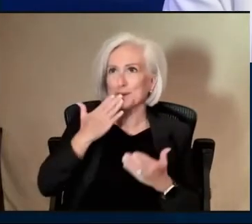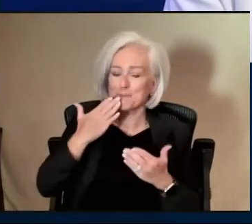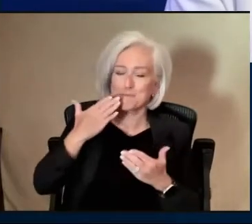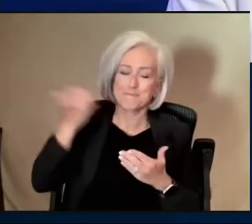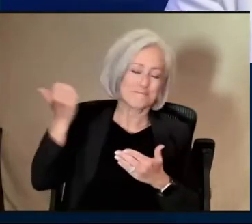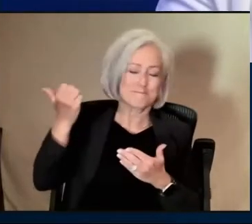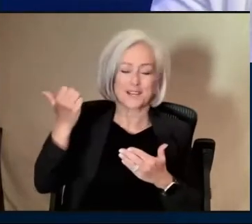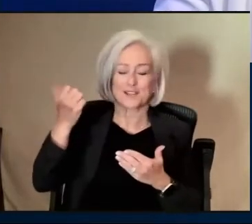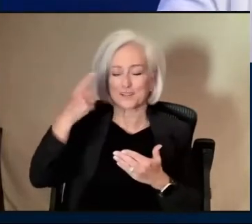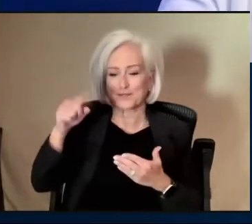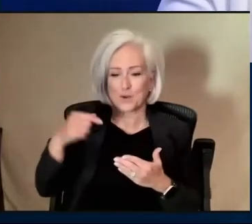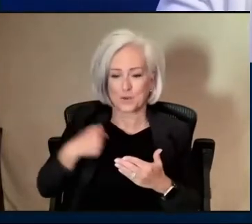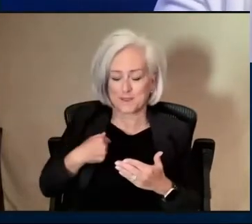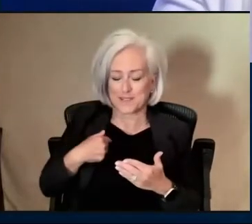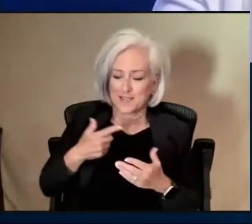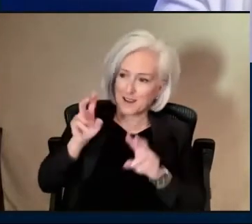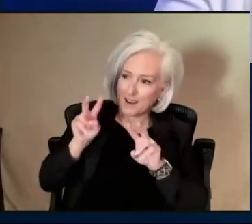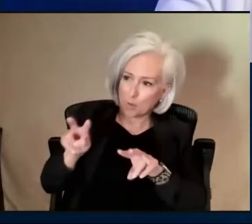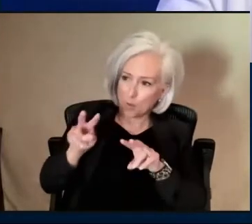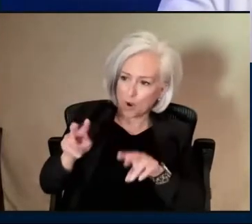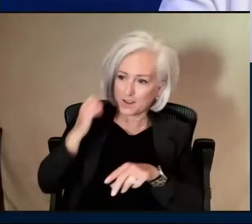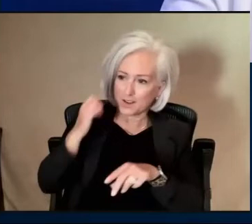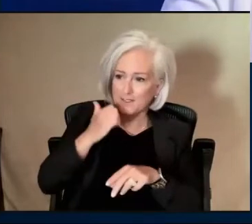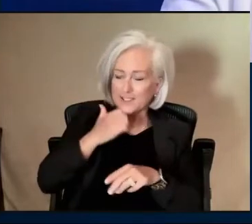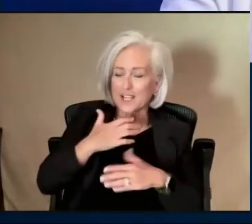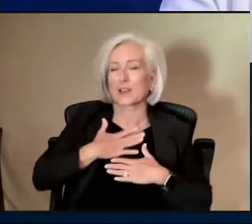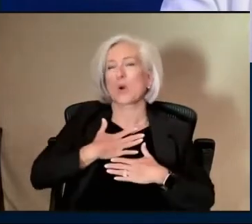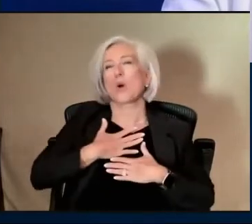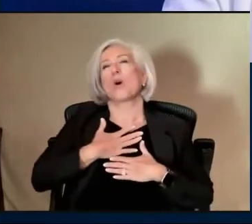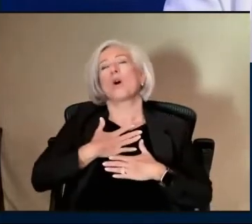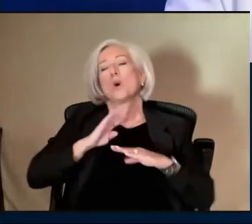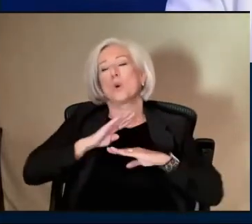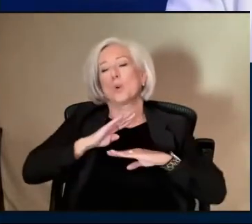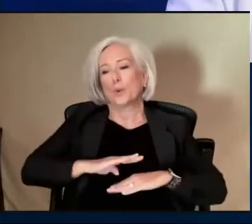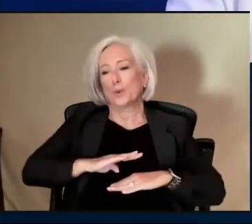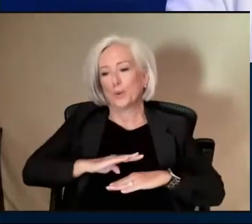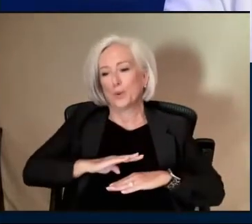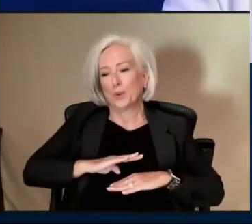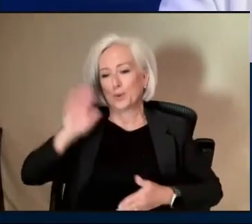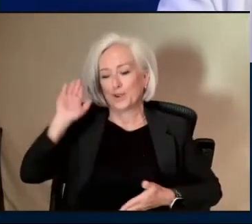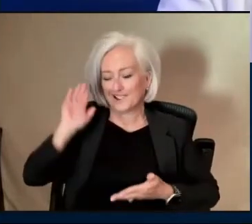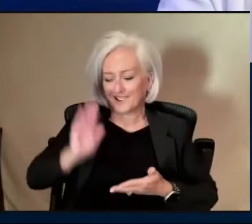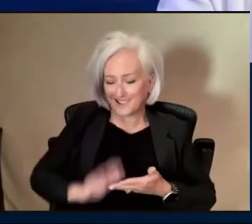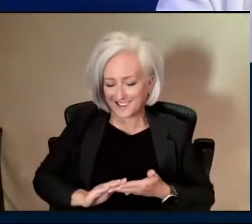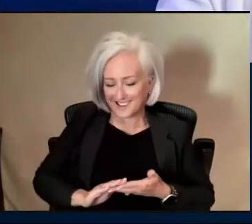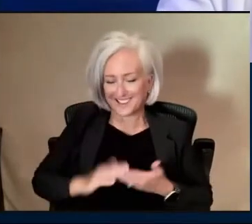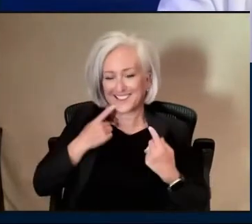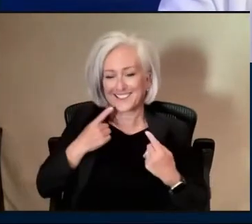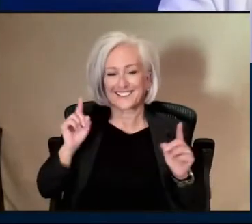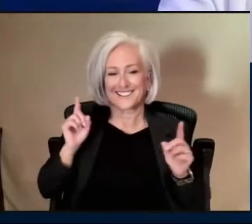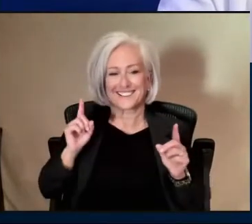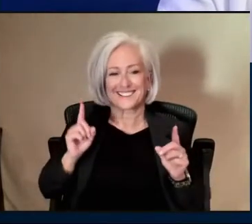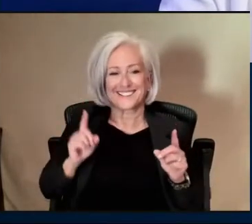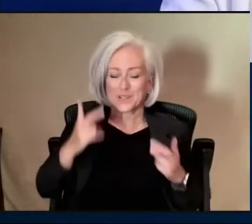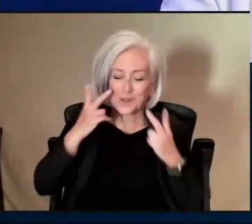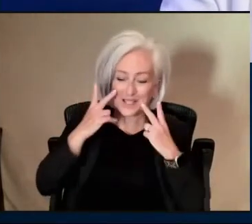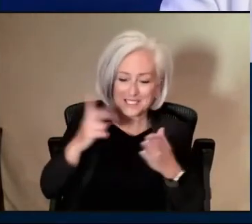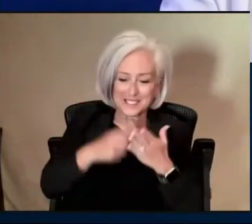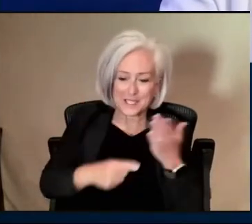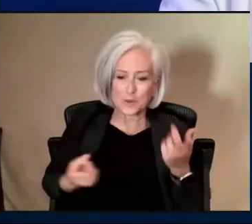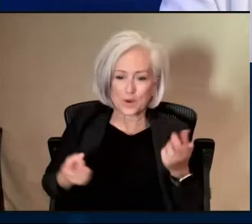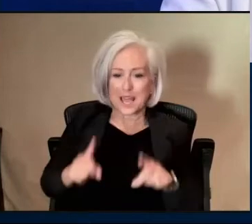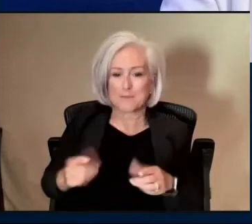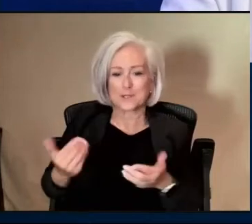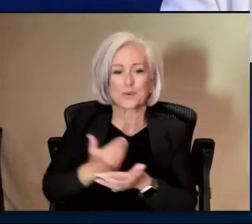those every day, and I was like, oh, good. We are rounding this curve, and let's see what happens with these upcoming variants.